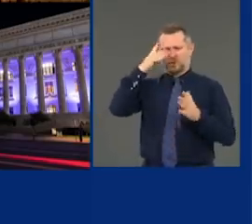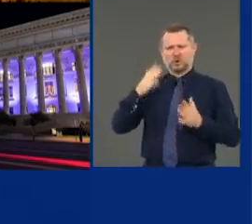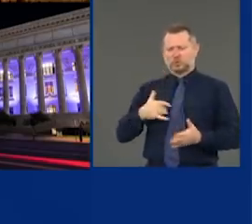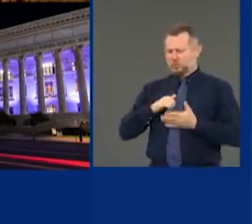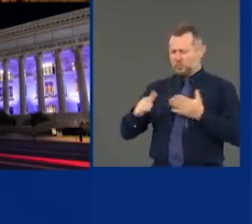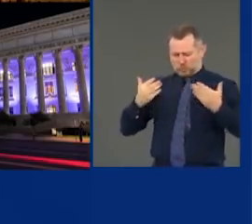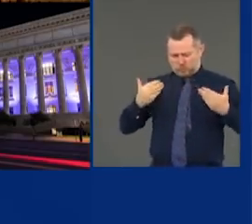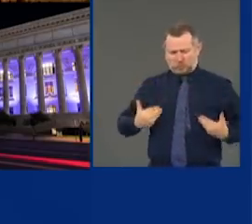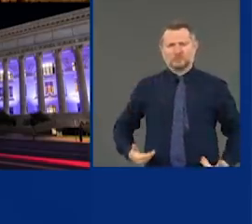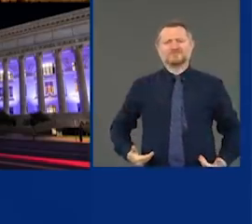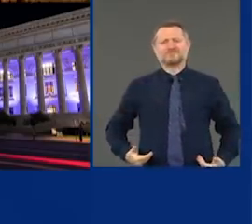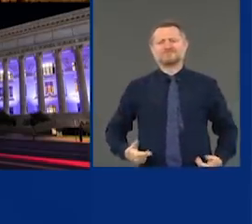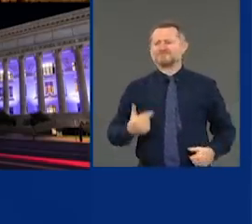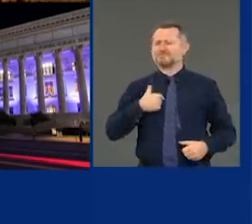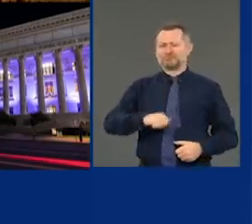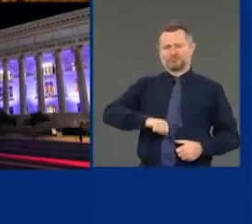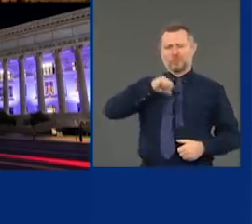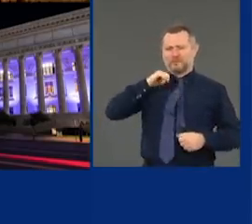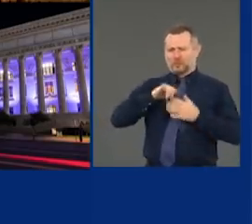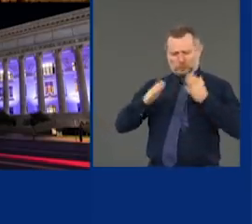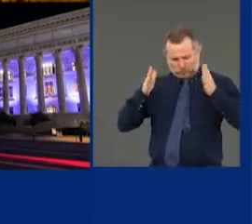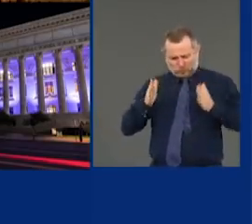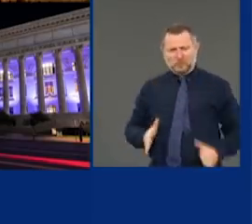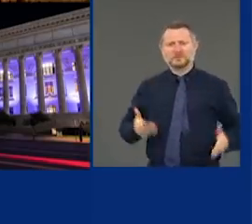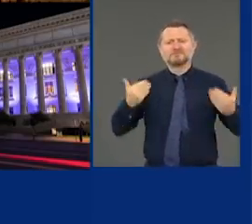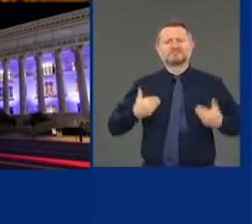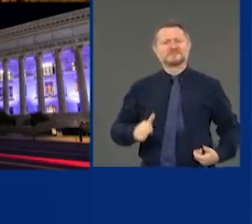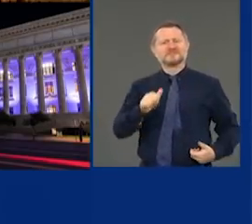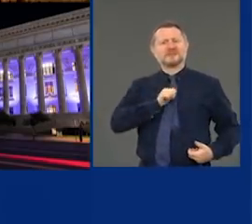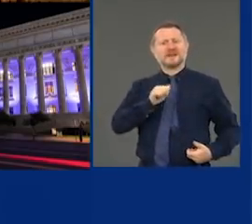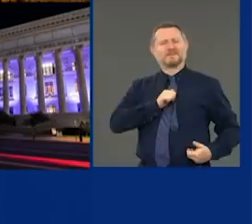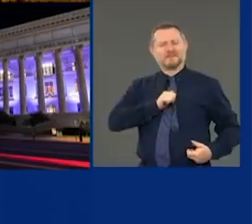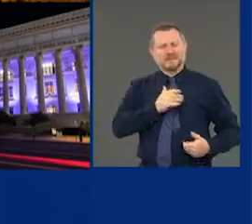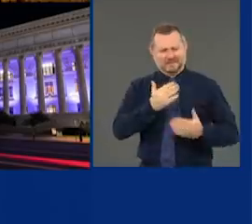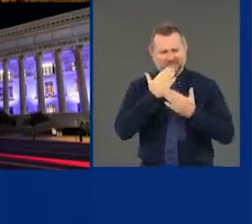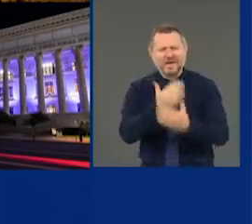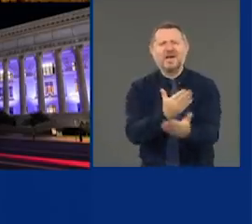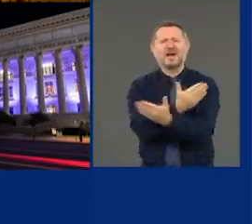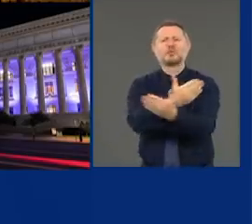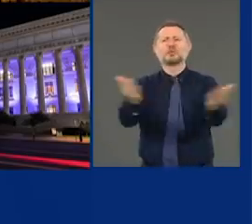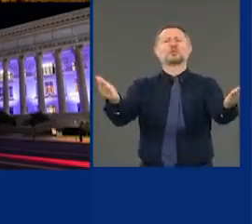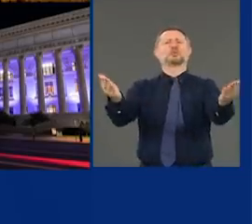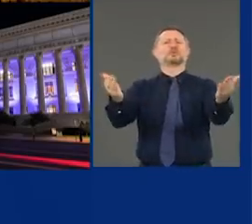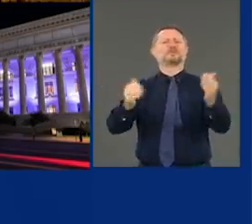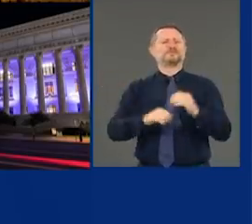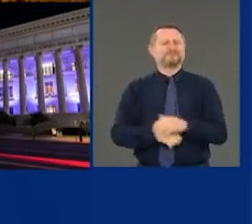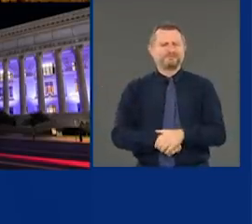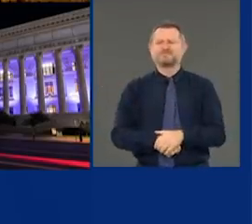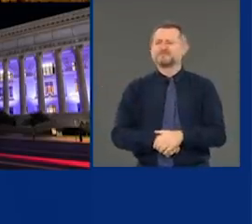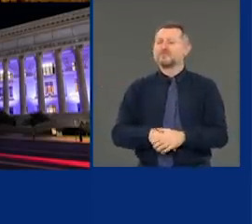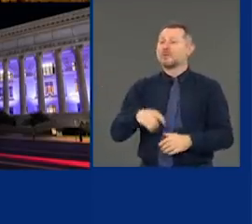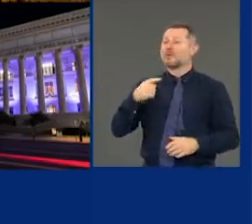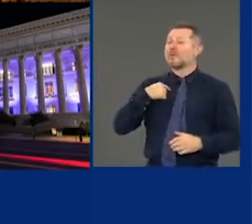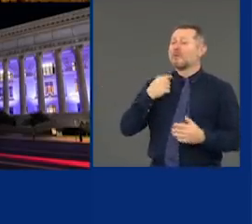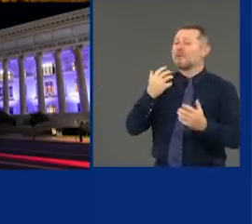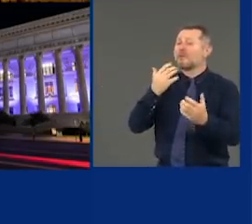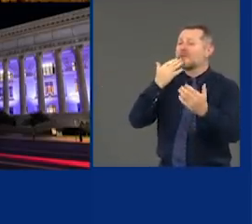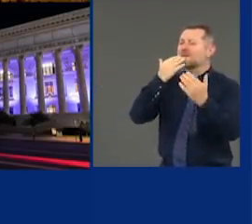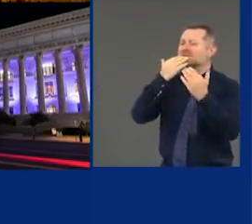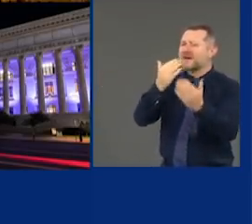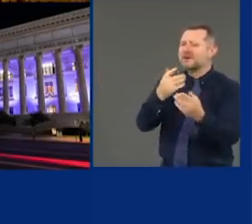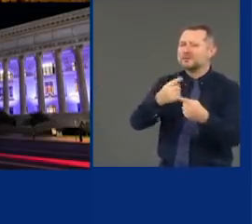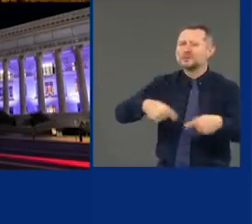proud to be a New Yorker. And I want to say thank you to the people of the state. I also want to thank all the